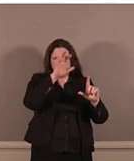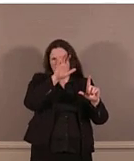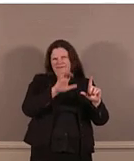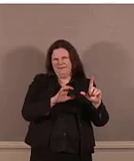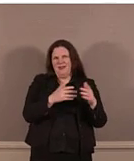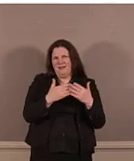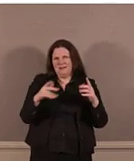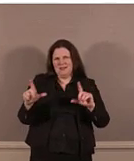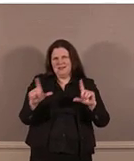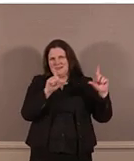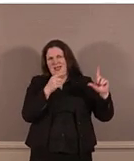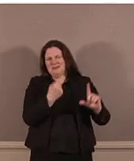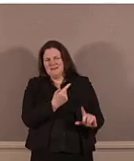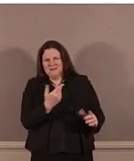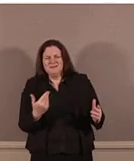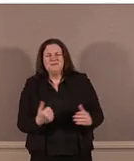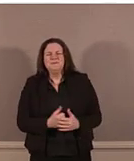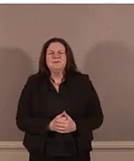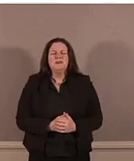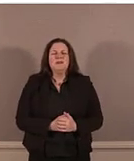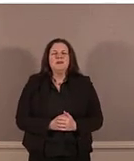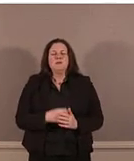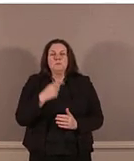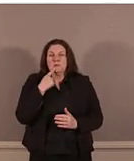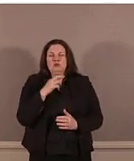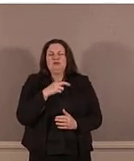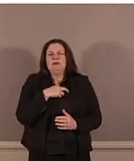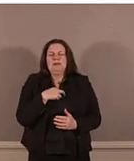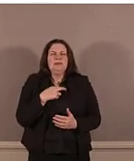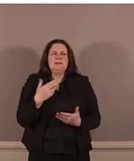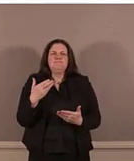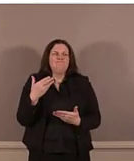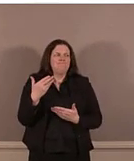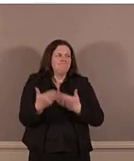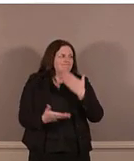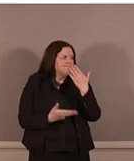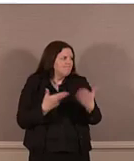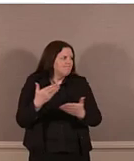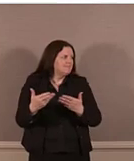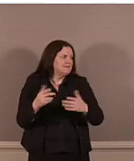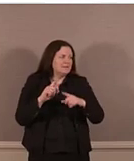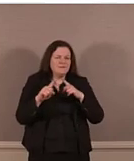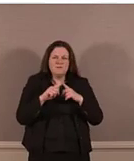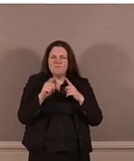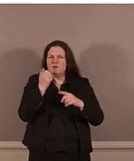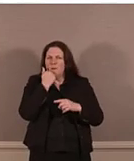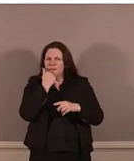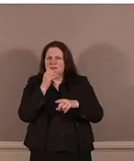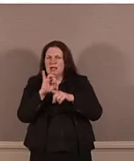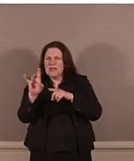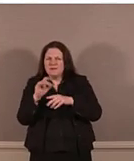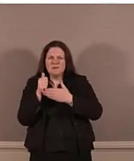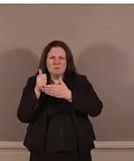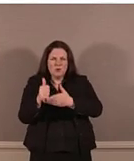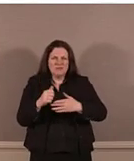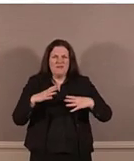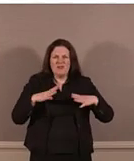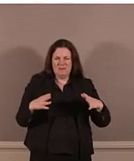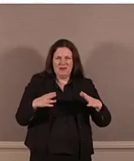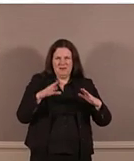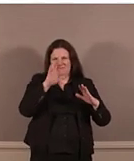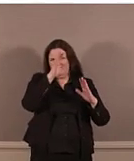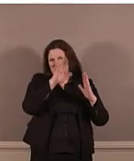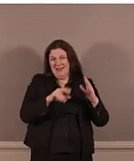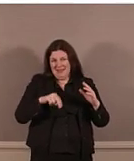detail on it, but that, I suppose, outlines the various different numbers and supports and interventions available.